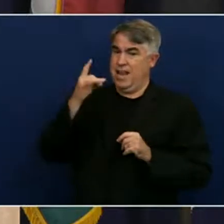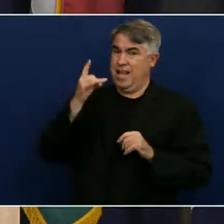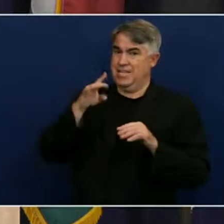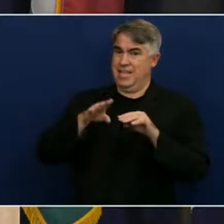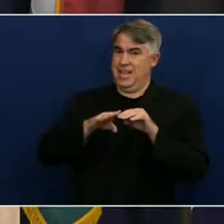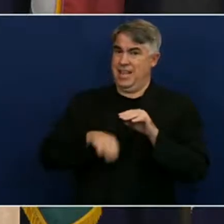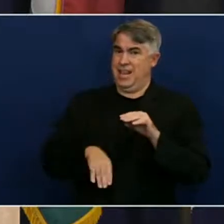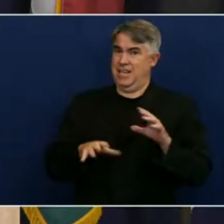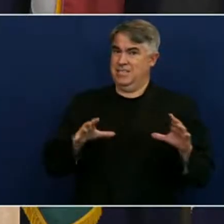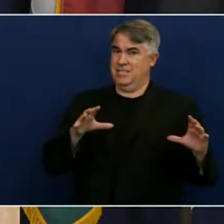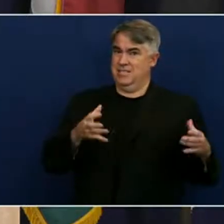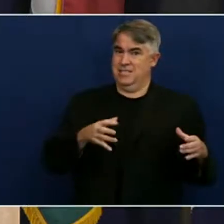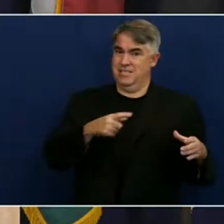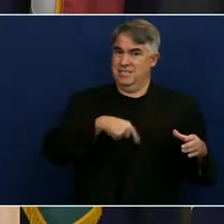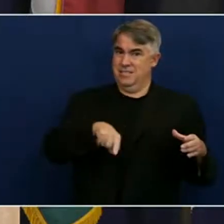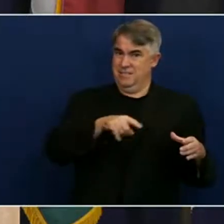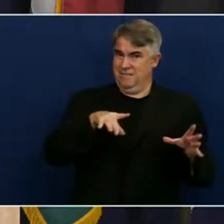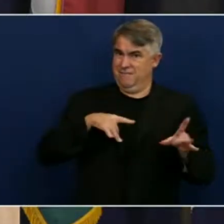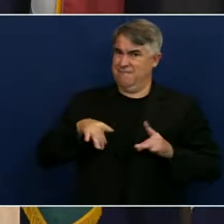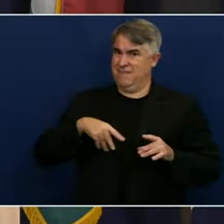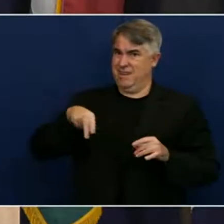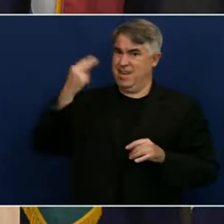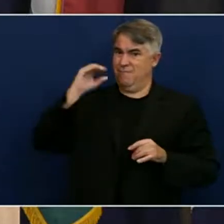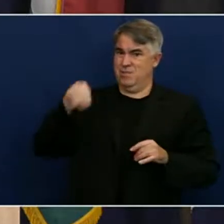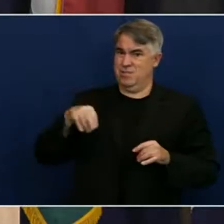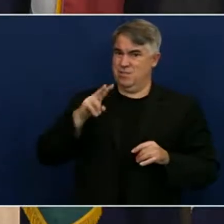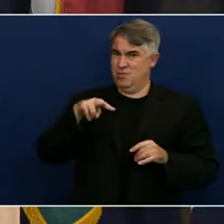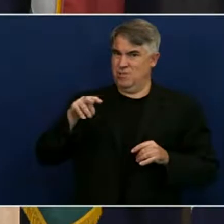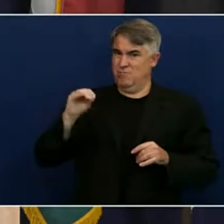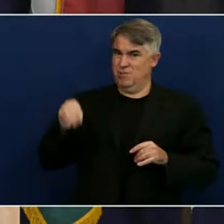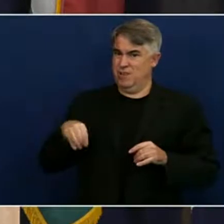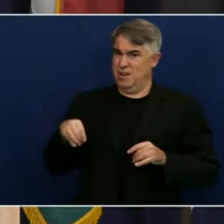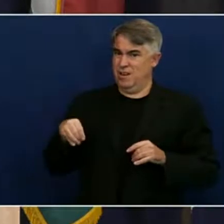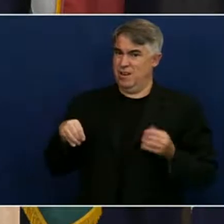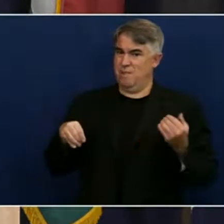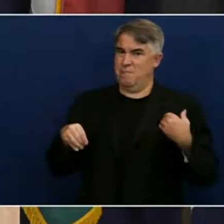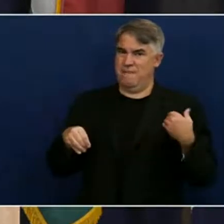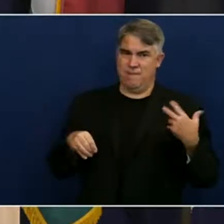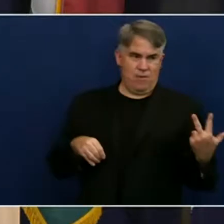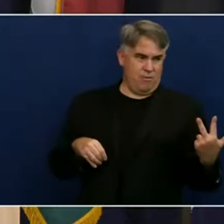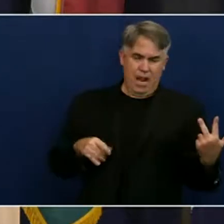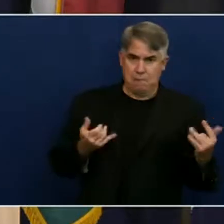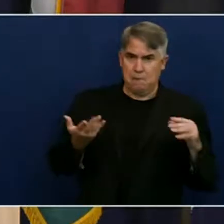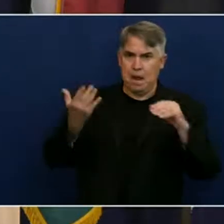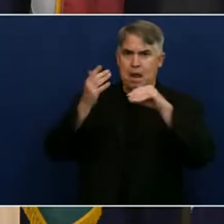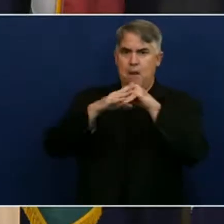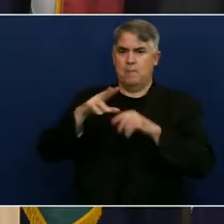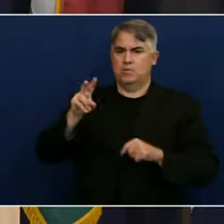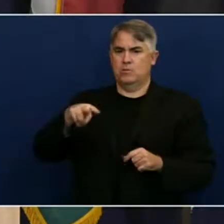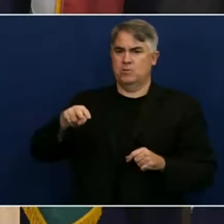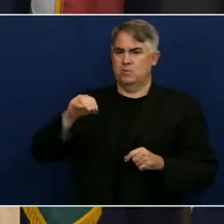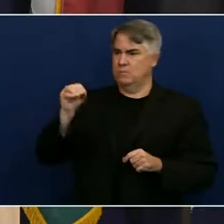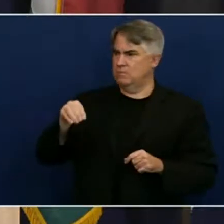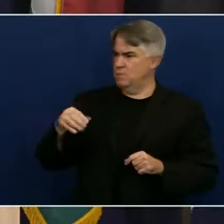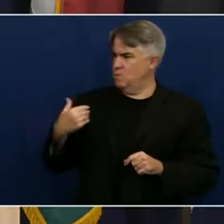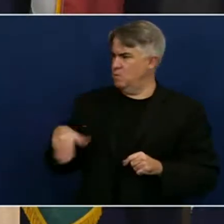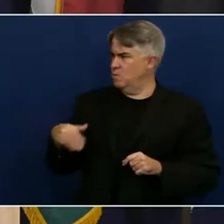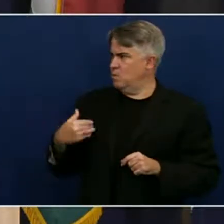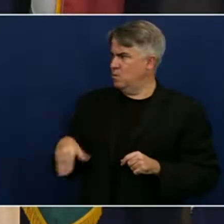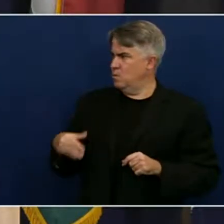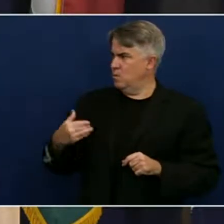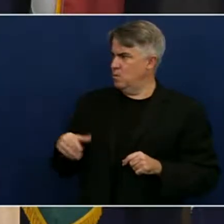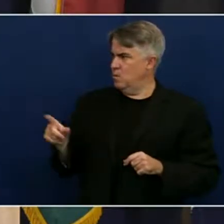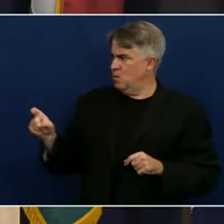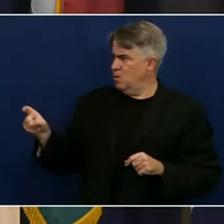this fraction of 3 to 22%. I wasn't quite sure if that was just among new cases, and maybe that speaks to the fact that young people are